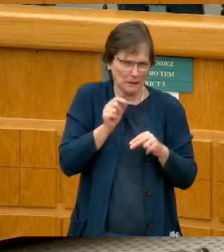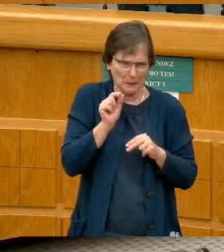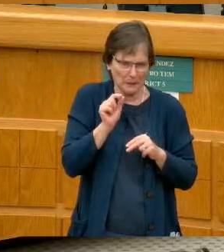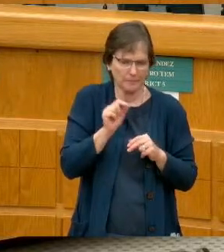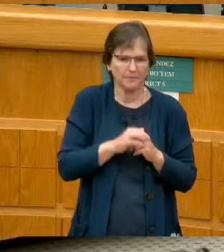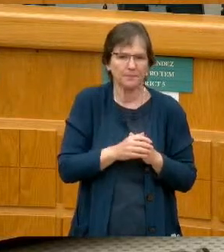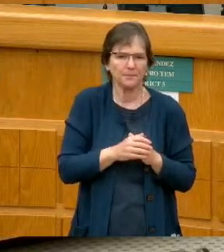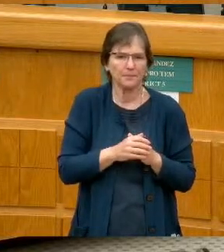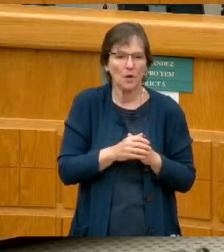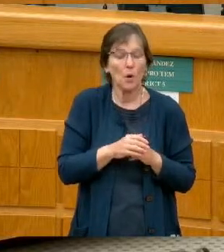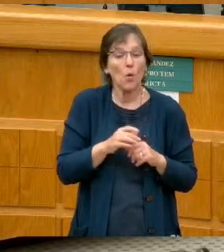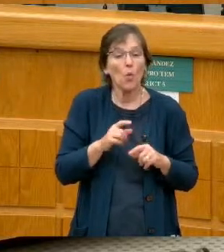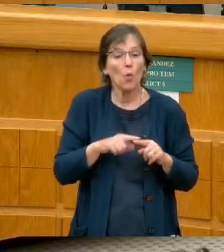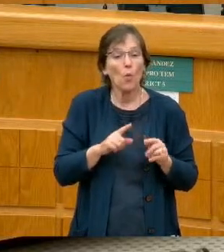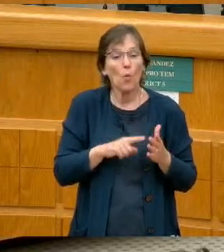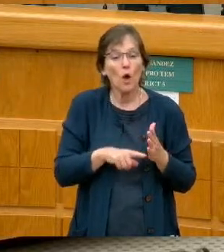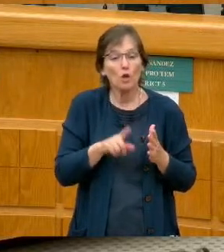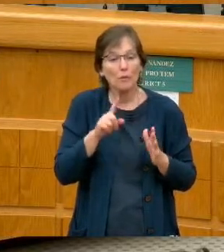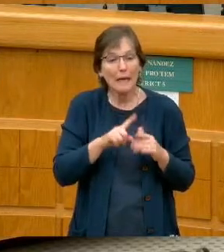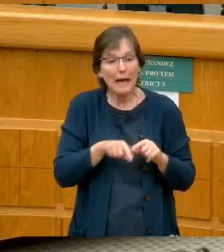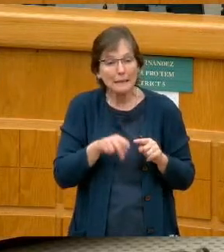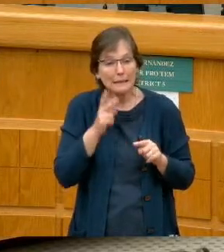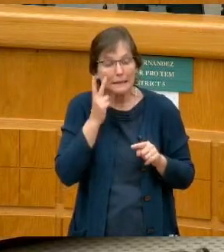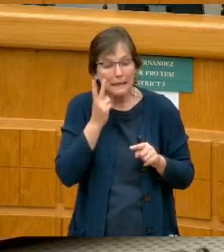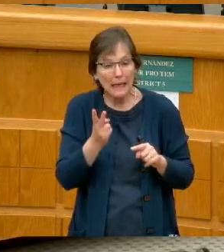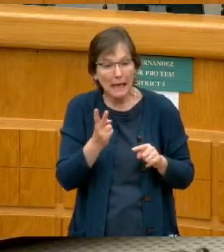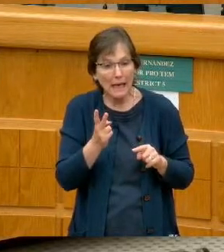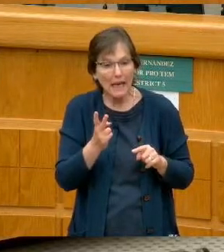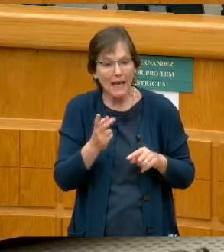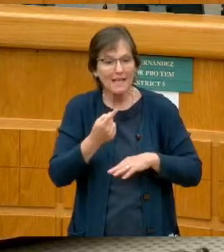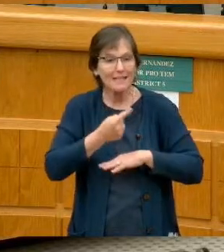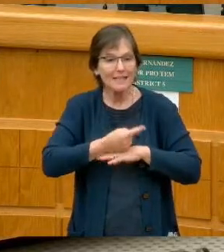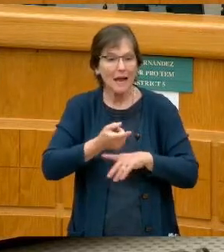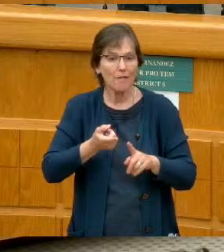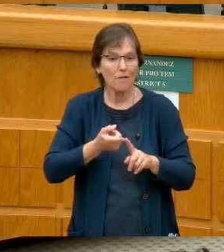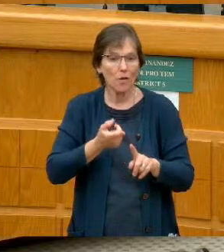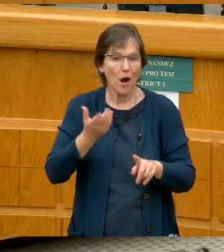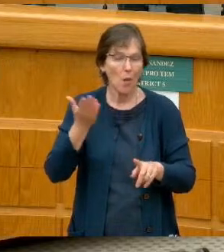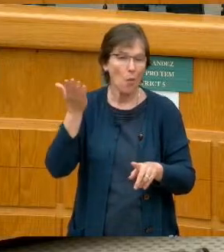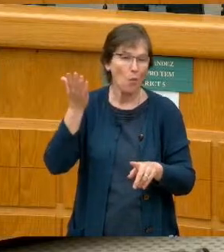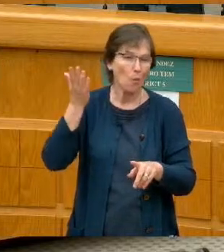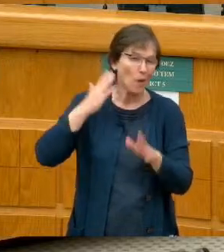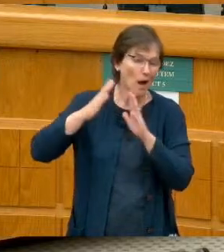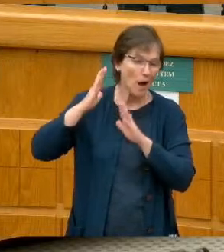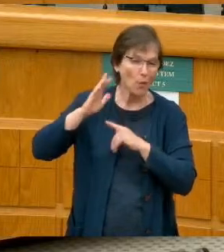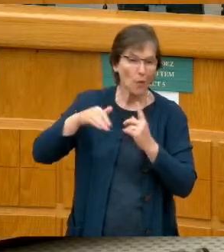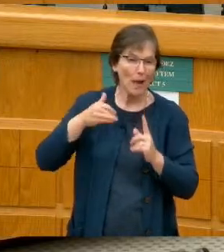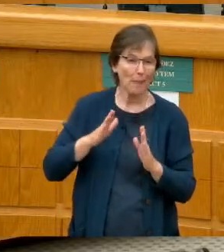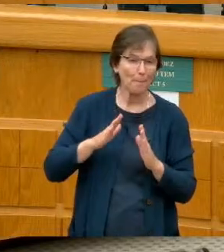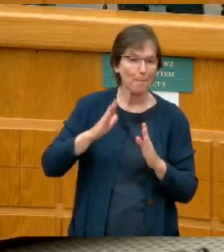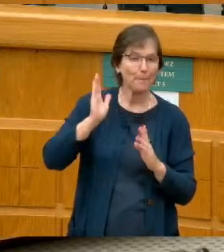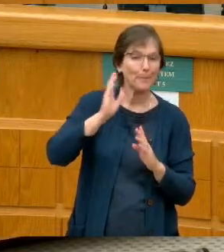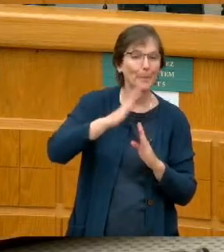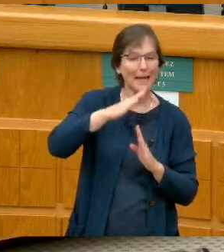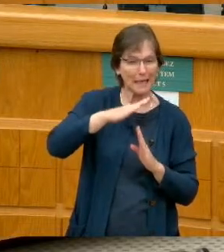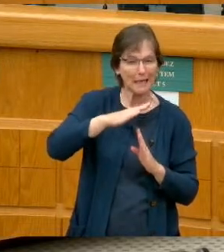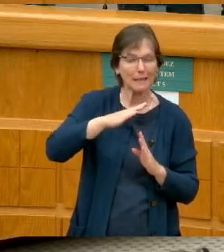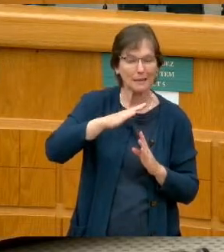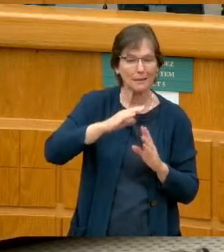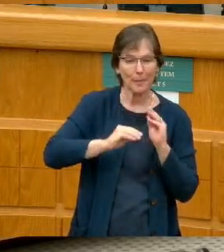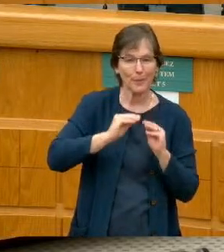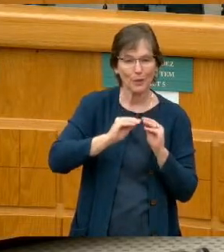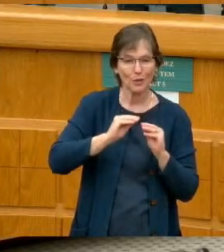you can't see on here is the date range going back to the high point when we had that peak, and that would be